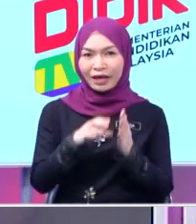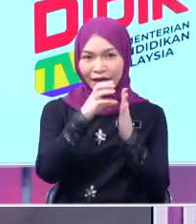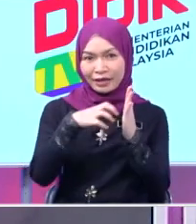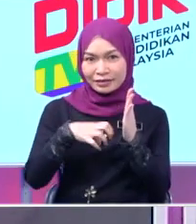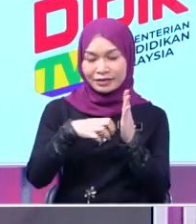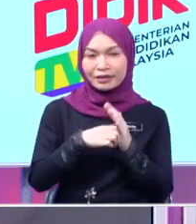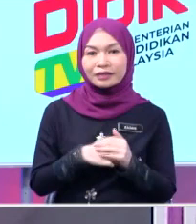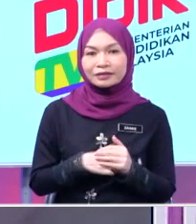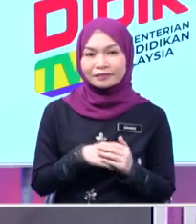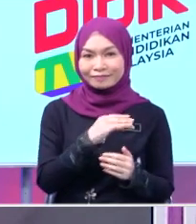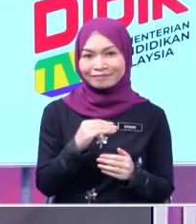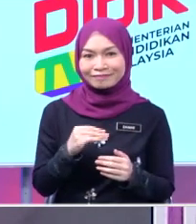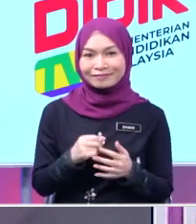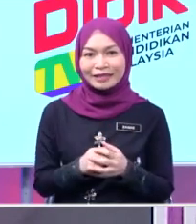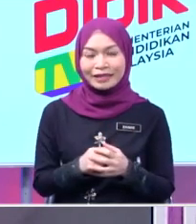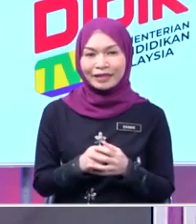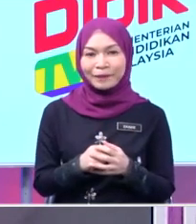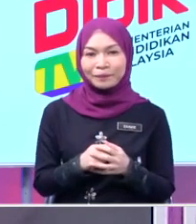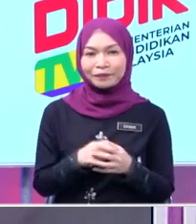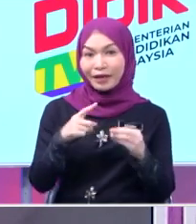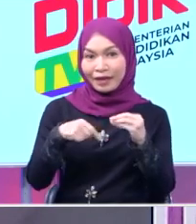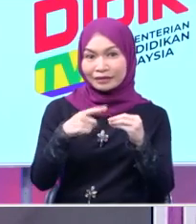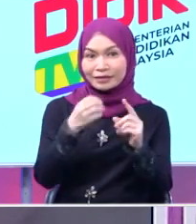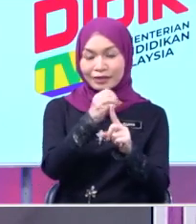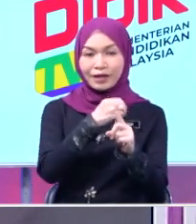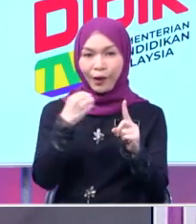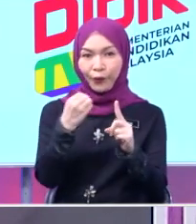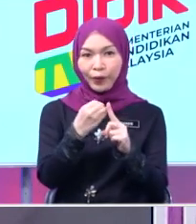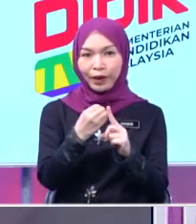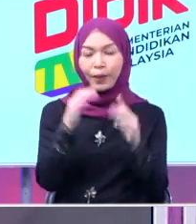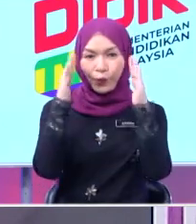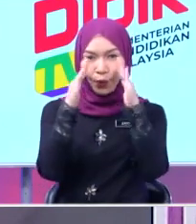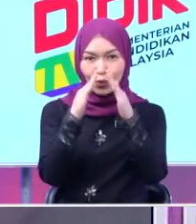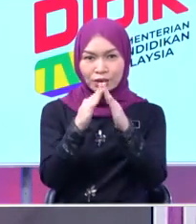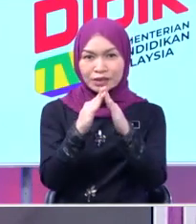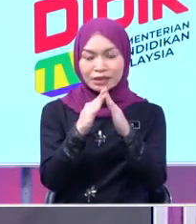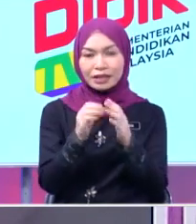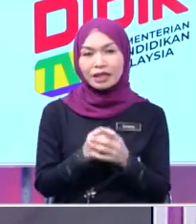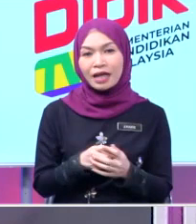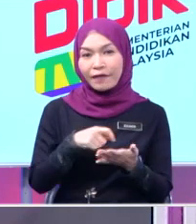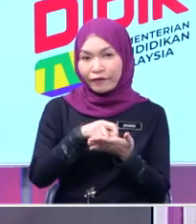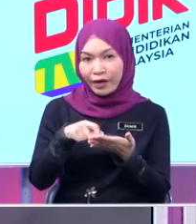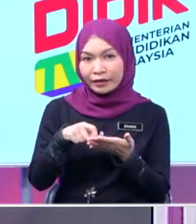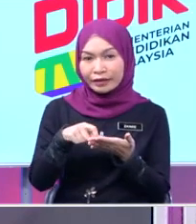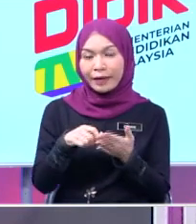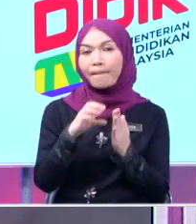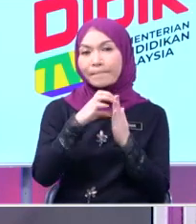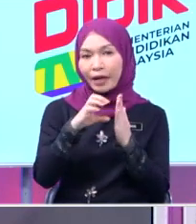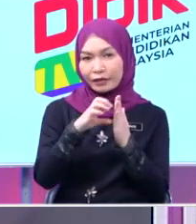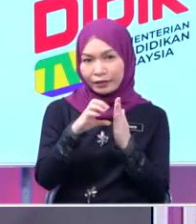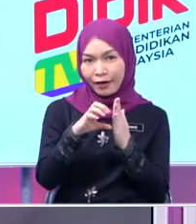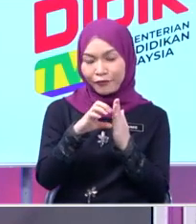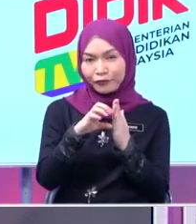related to the theme of environment, and we focused on writing the opening paragraph, making sure that